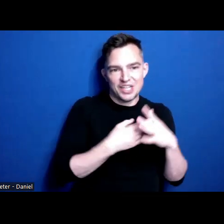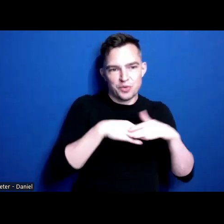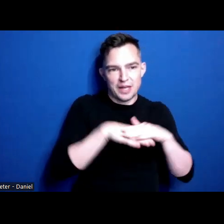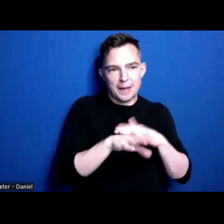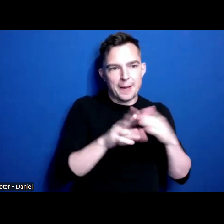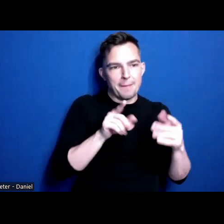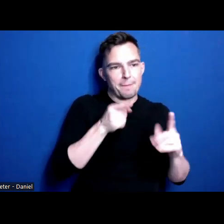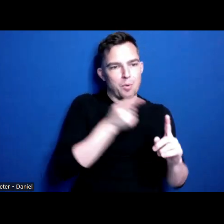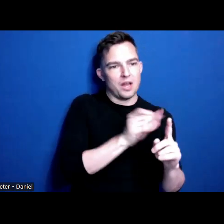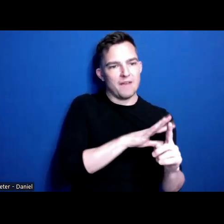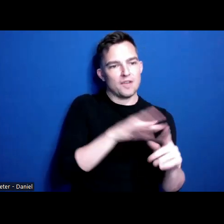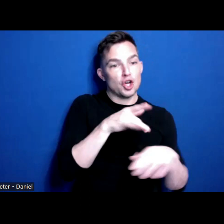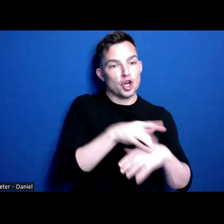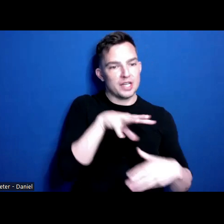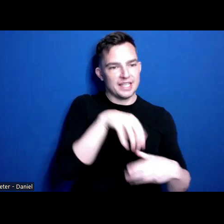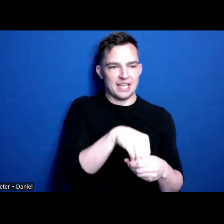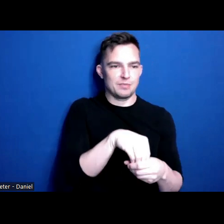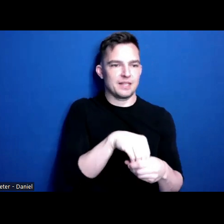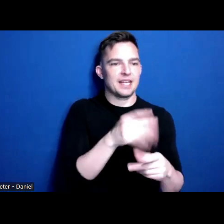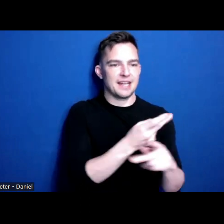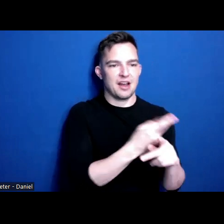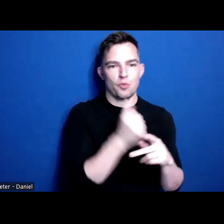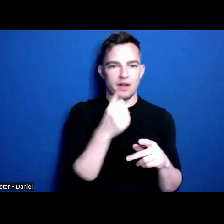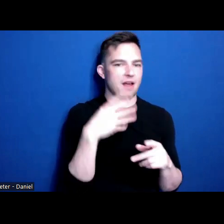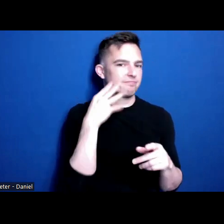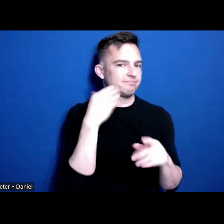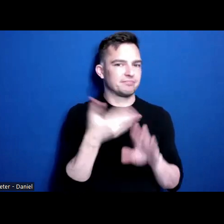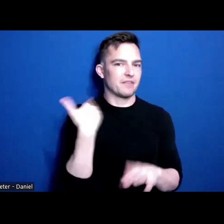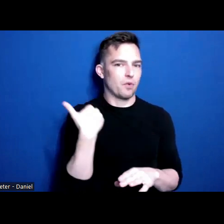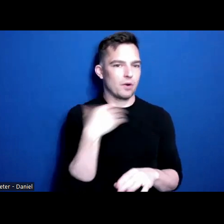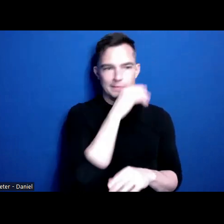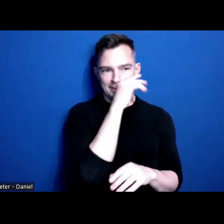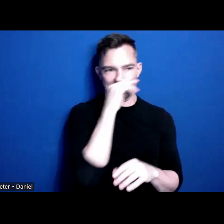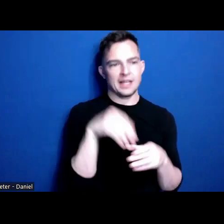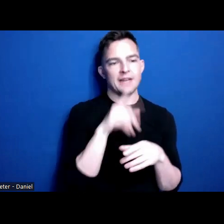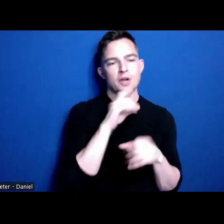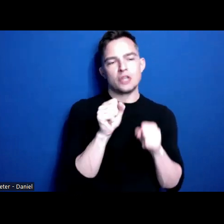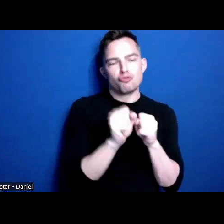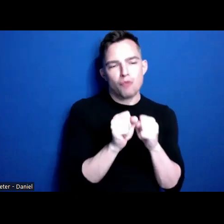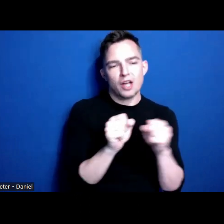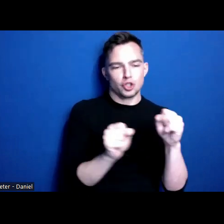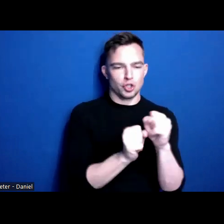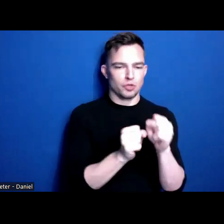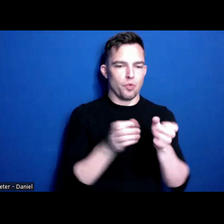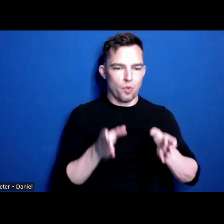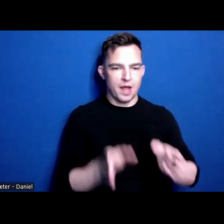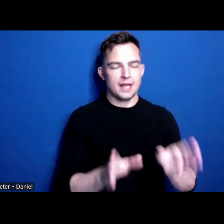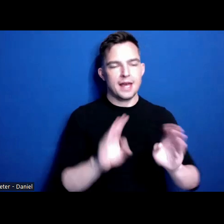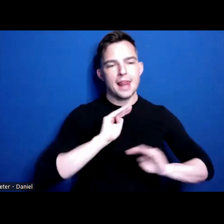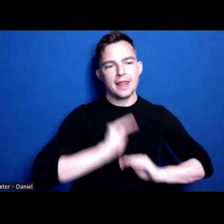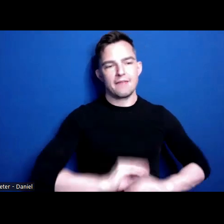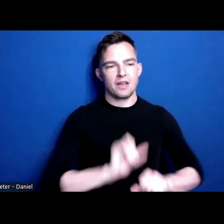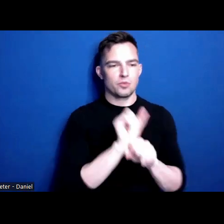engagement, early engagement in care that we have not had before in a very structured way. Alleviating the